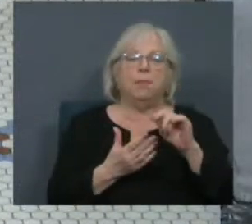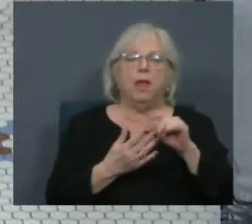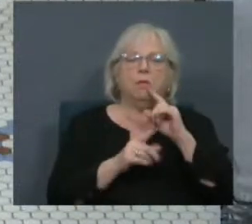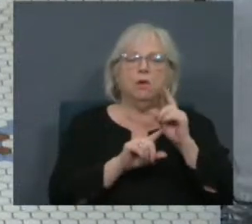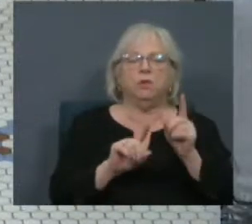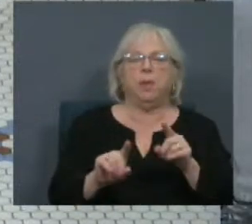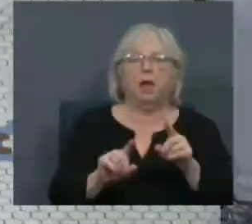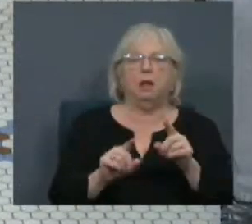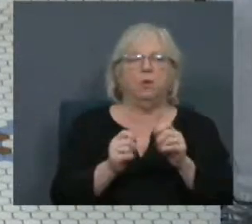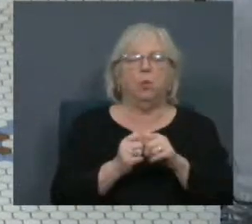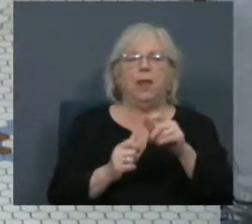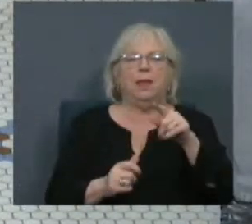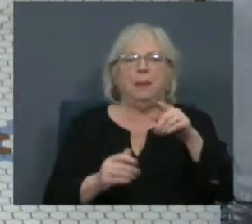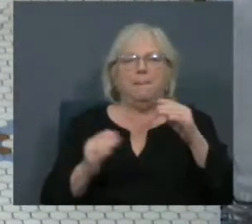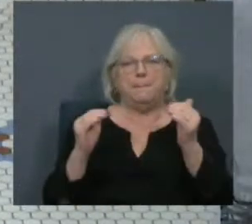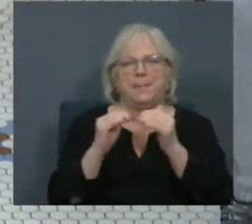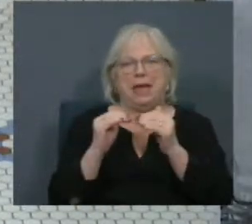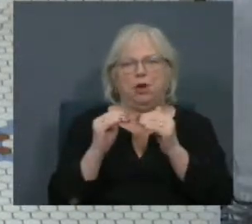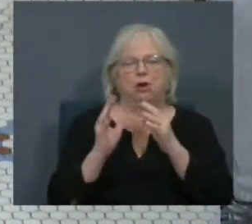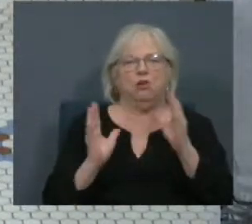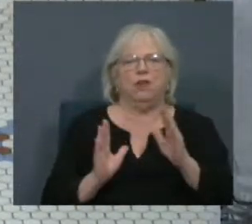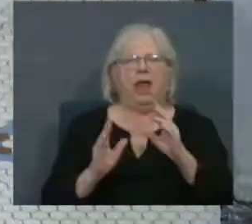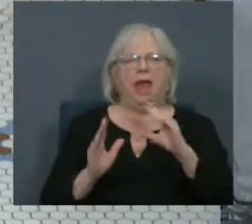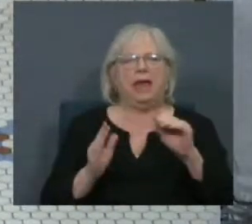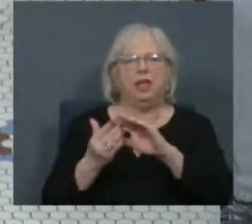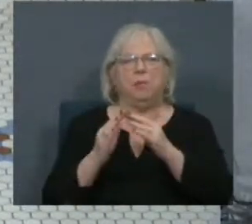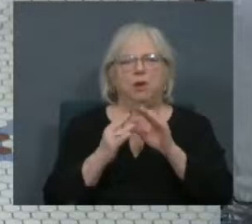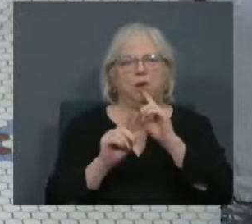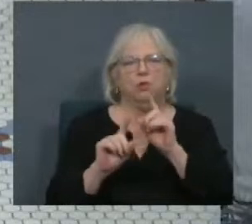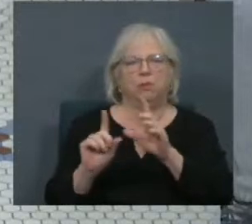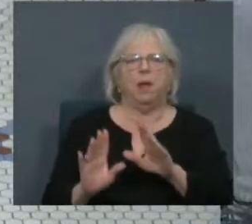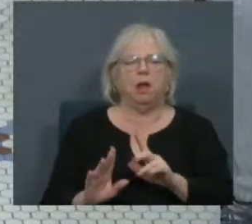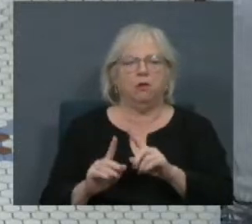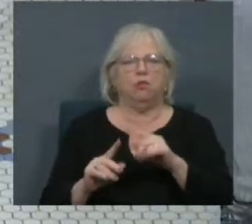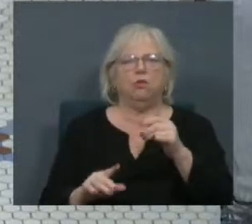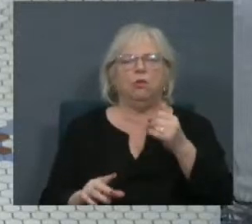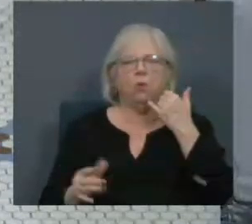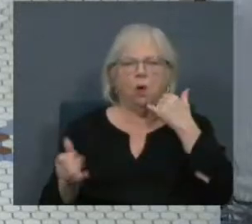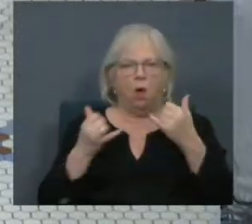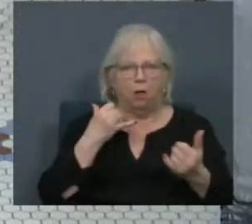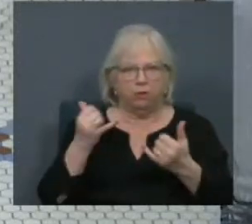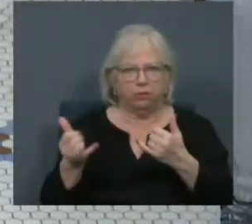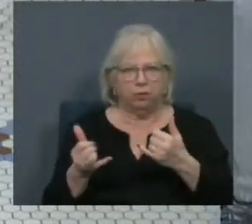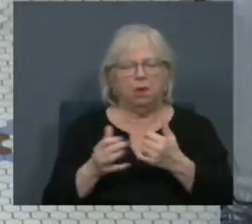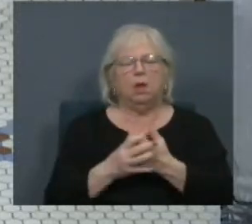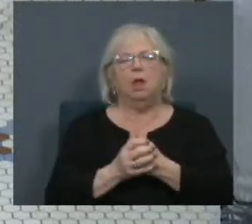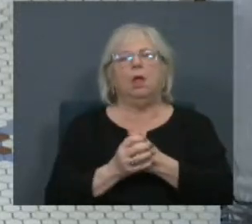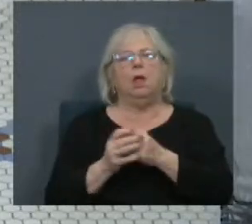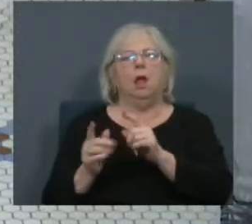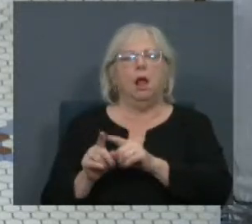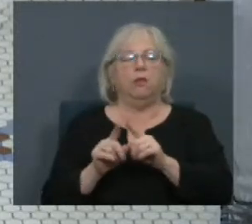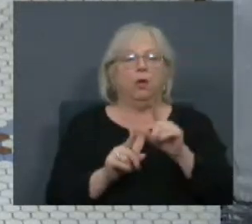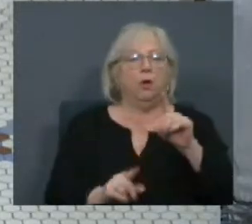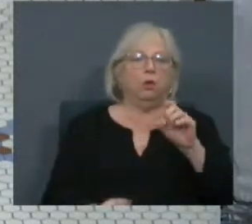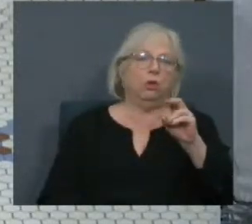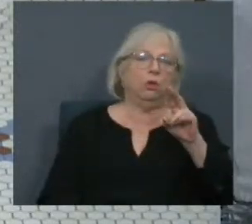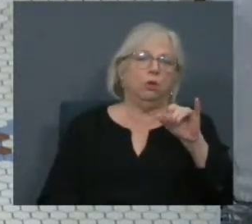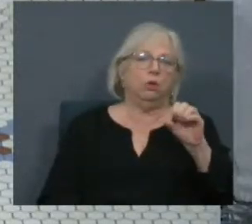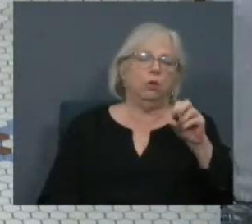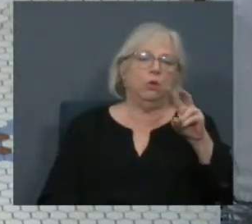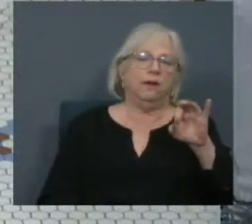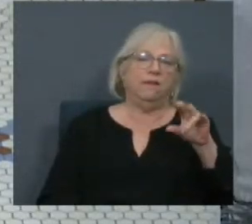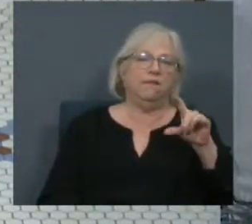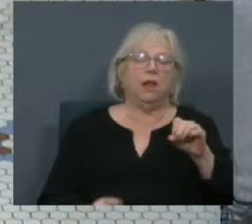responds to, with peers and community responders to calls that come in. We also have in Louisville the Group Violence